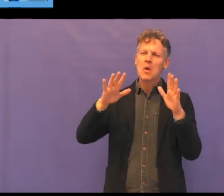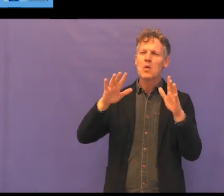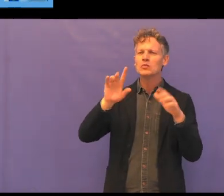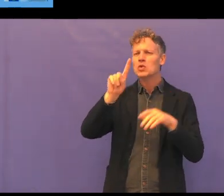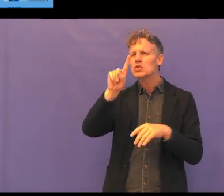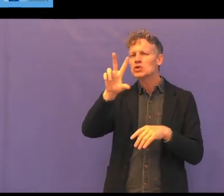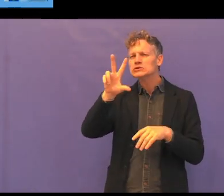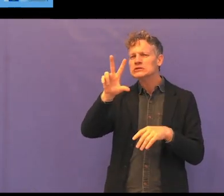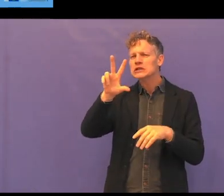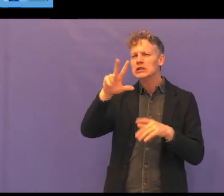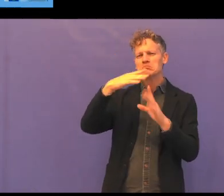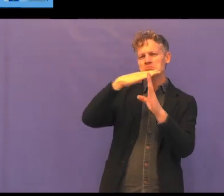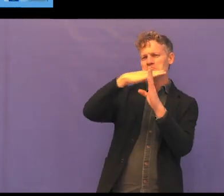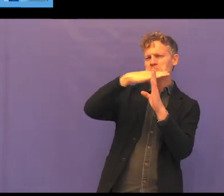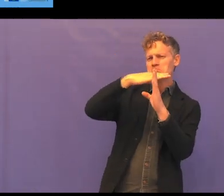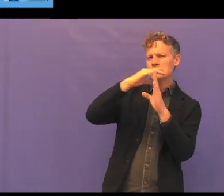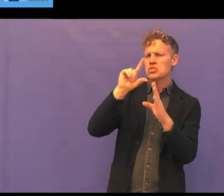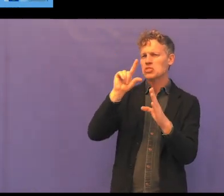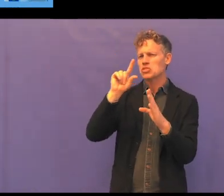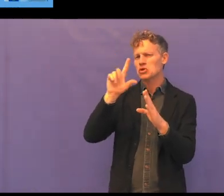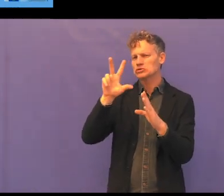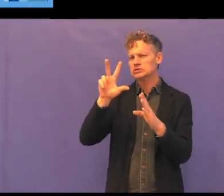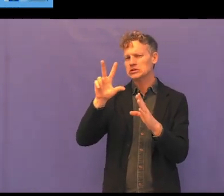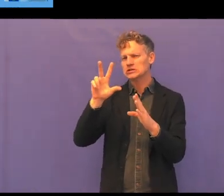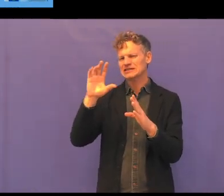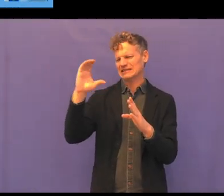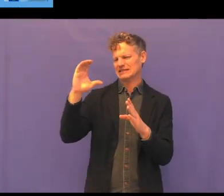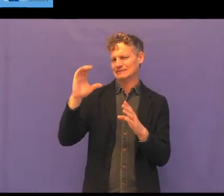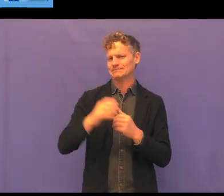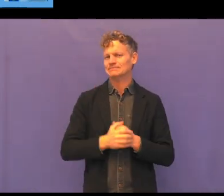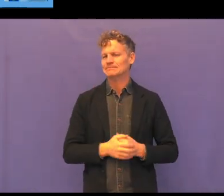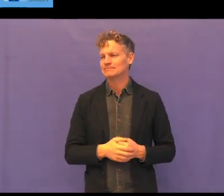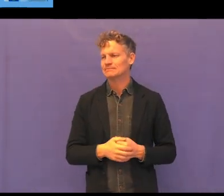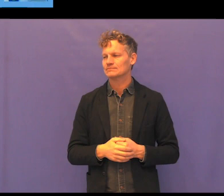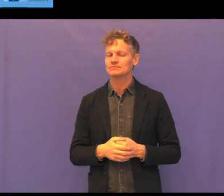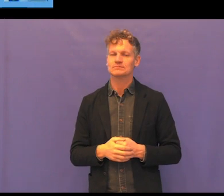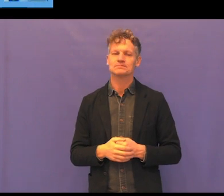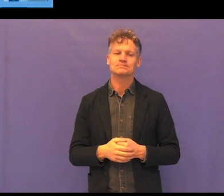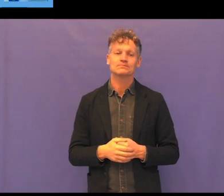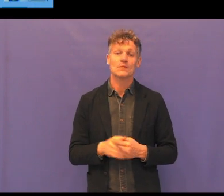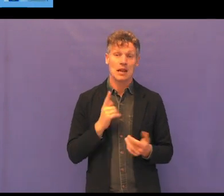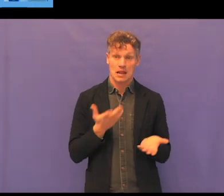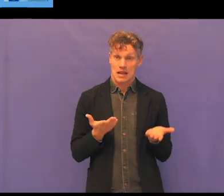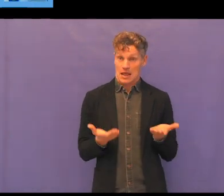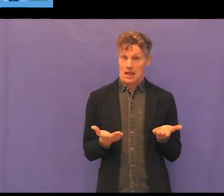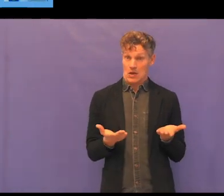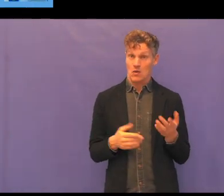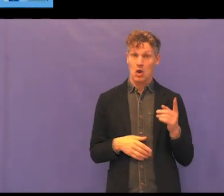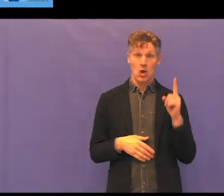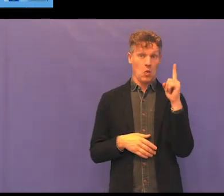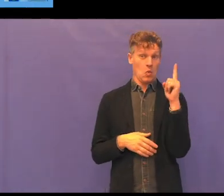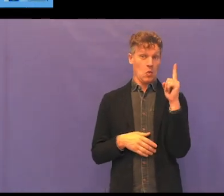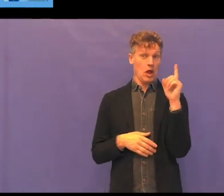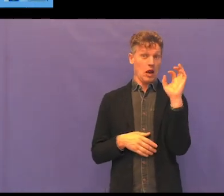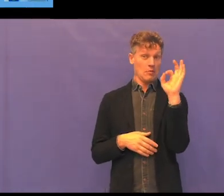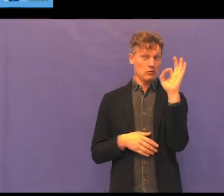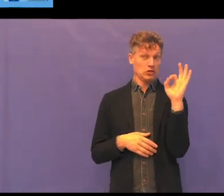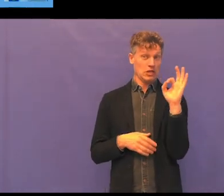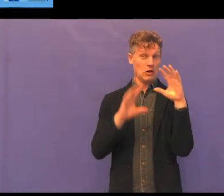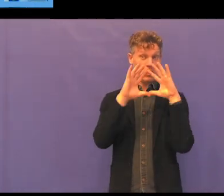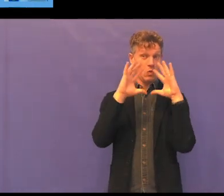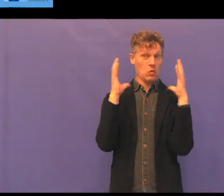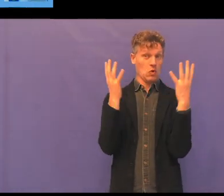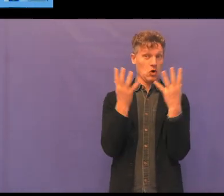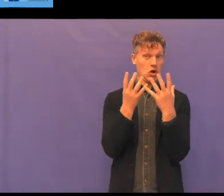about 1% of the global surface has an average temperature of 29 degrees Celsius, and that is largely in the